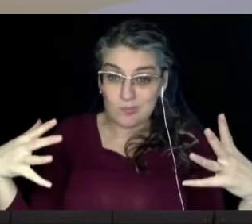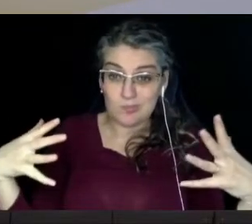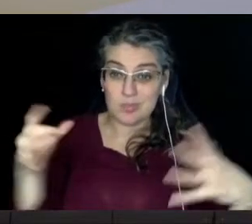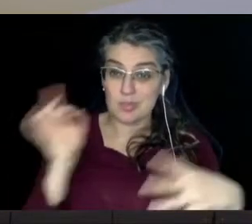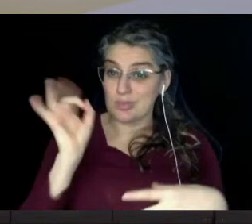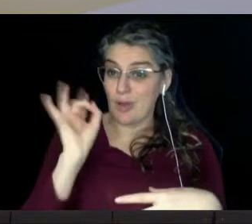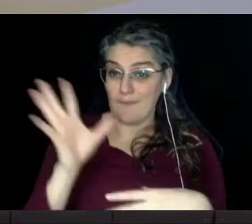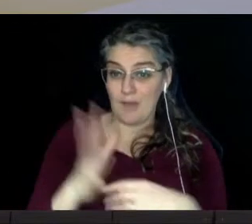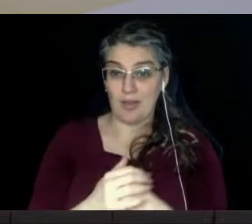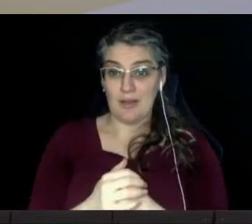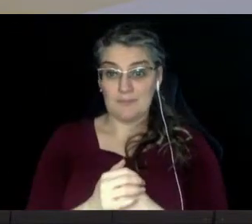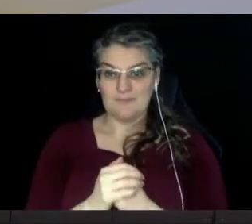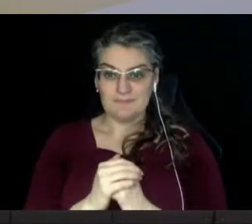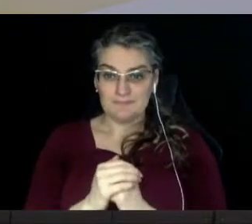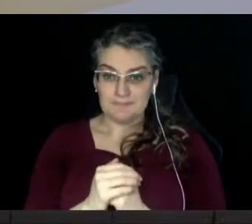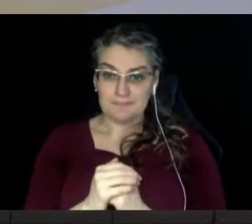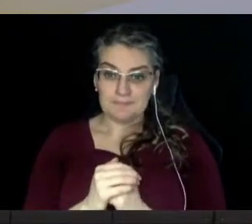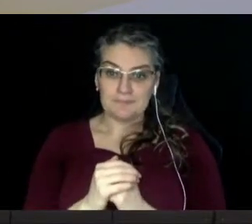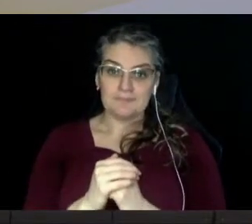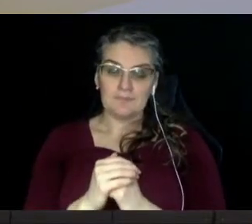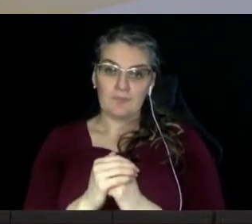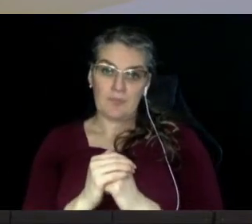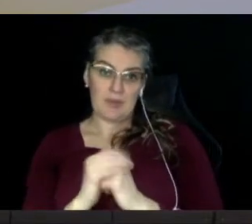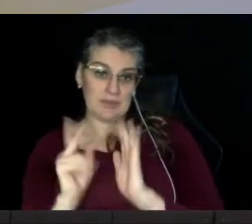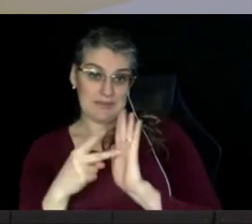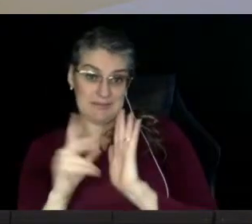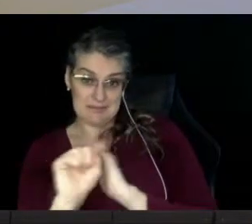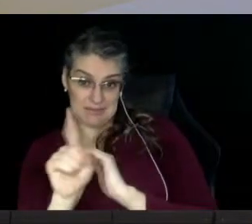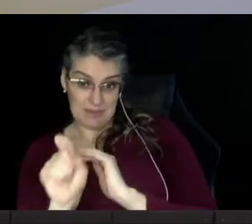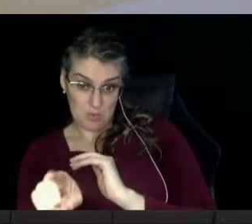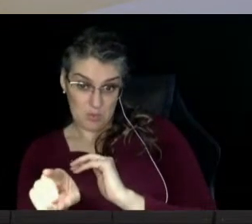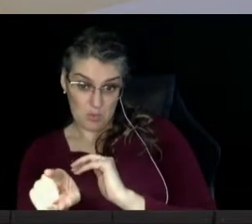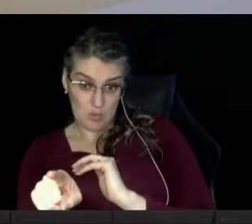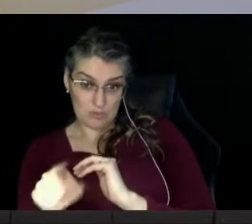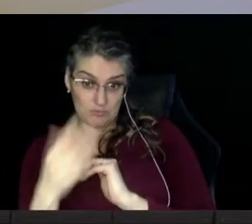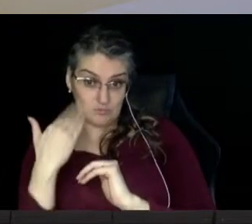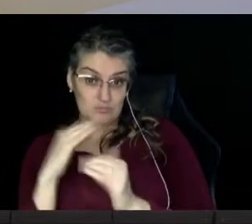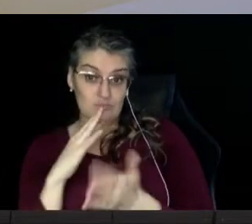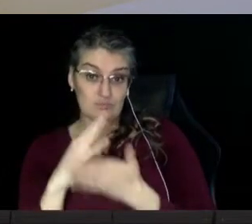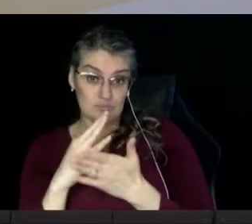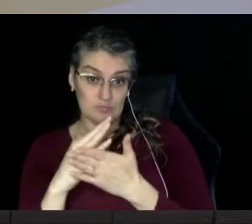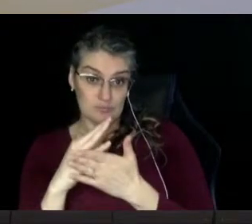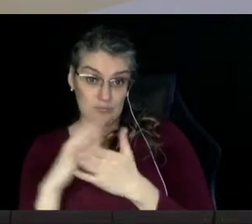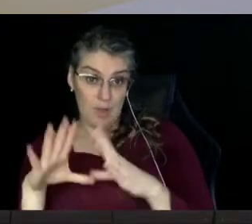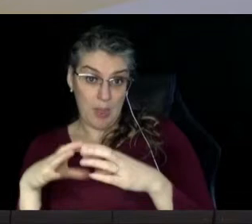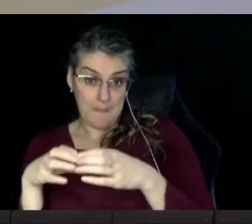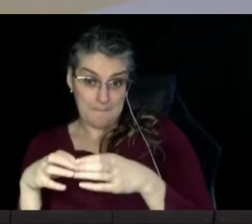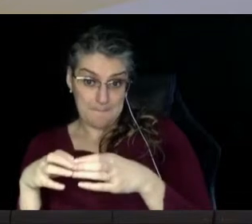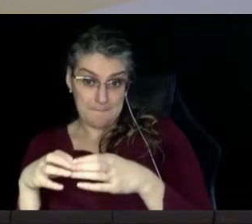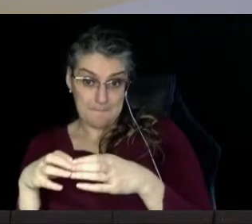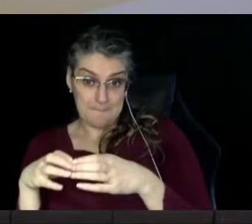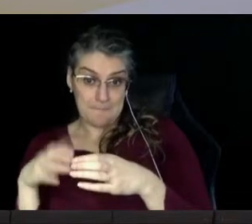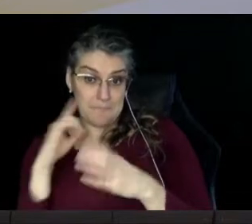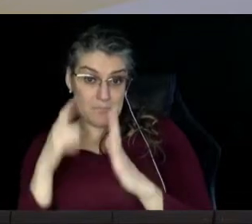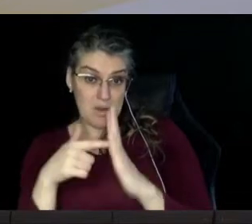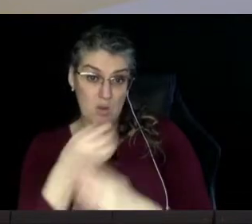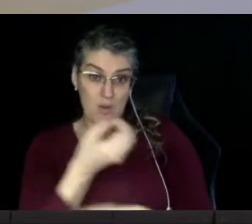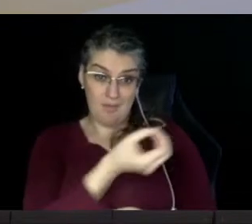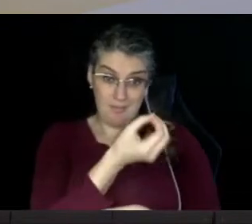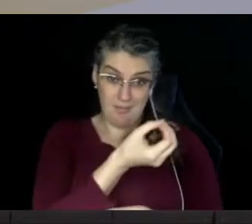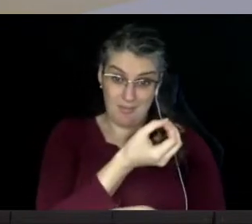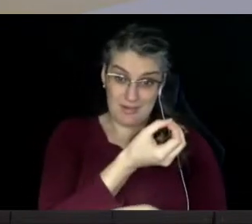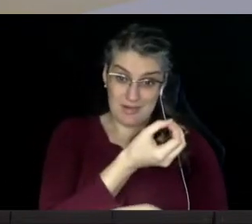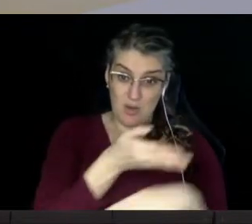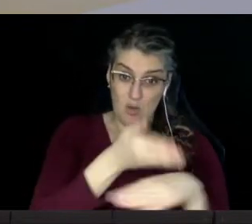Thank you. And just following up on that, you mentioned the Atlantic bubble. I know we're seeing thousands of new cases in Ontario. I mean, it seems